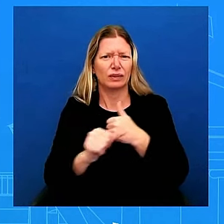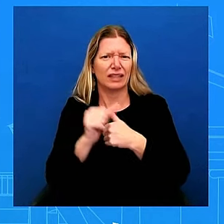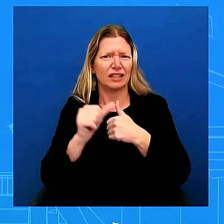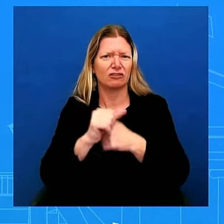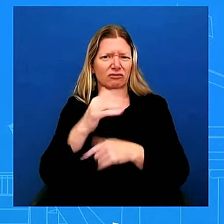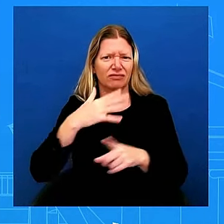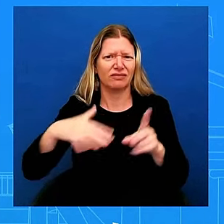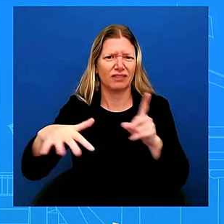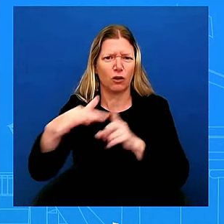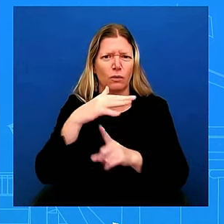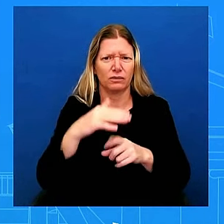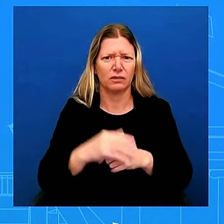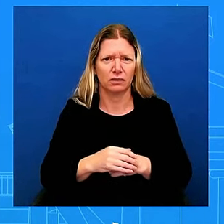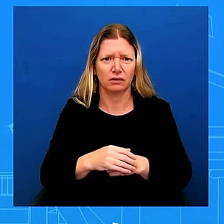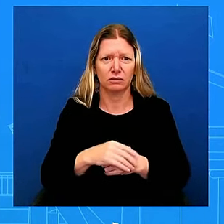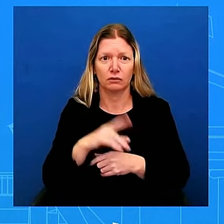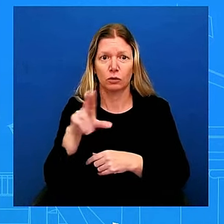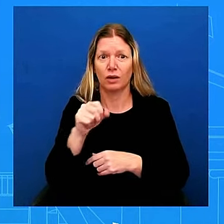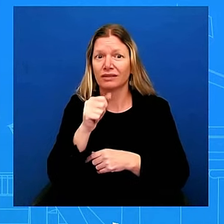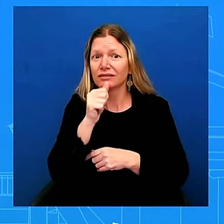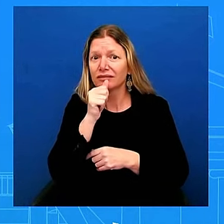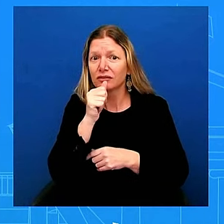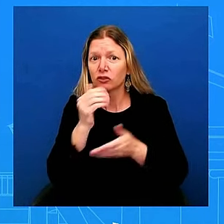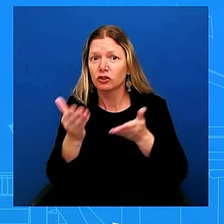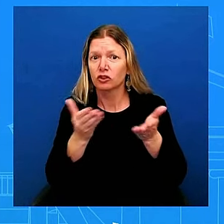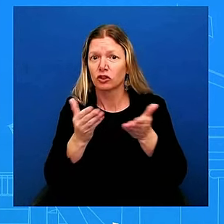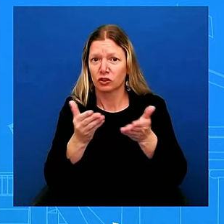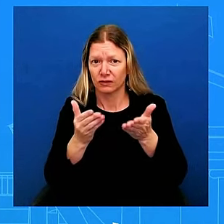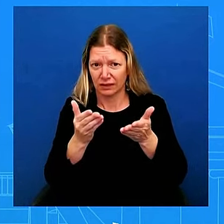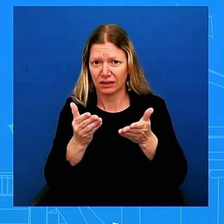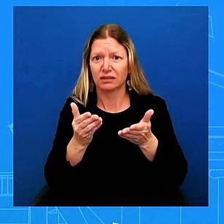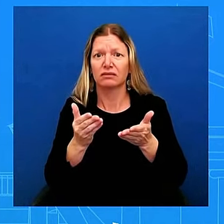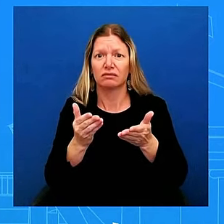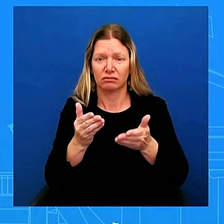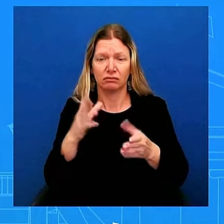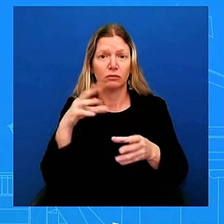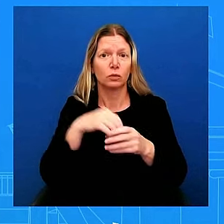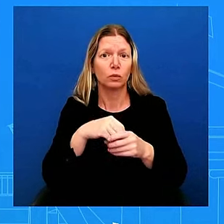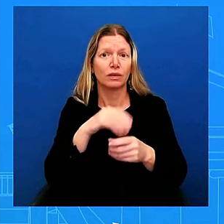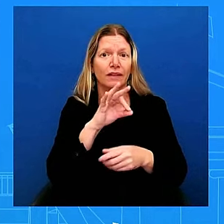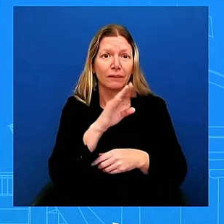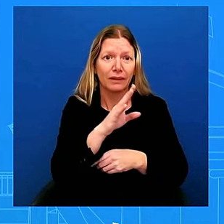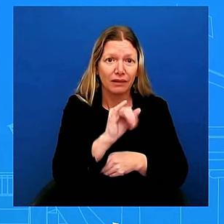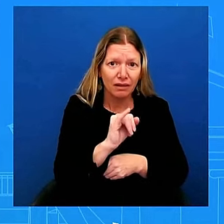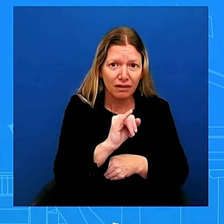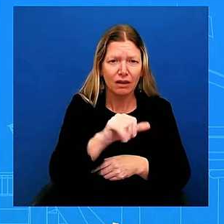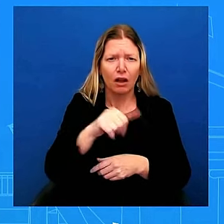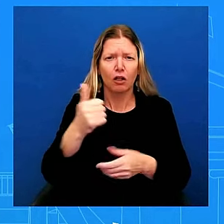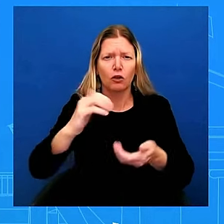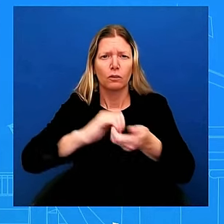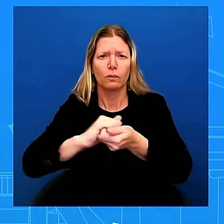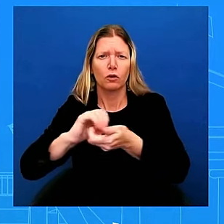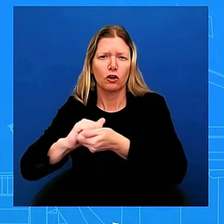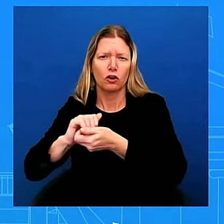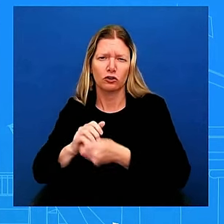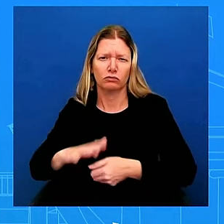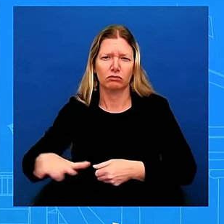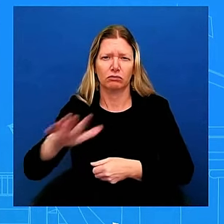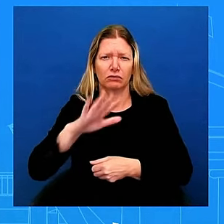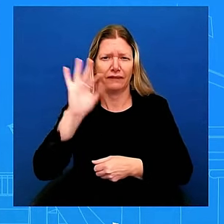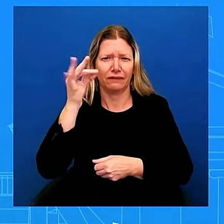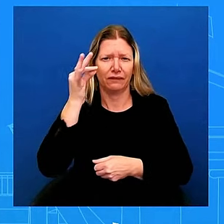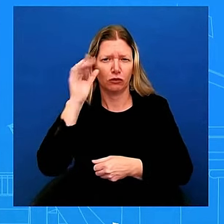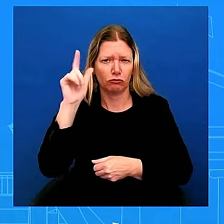Service, we, including the FBI and our other partners across the federal government, take the threats very